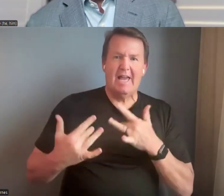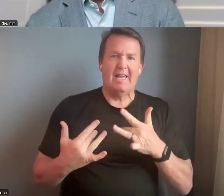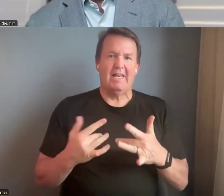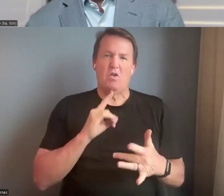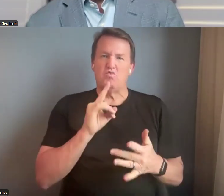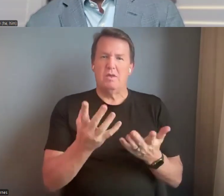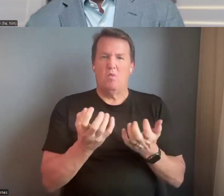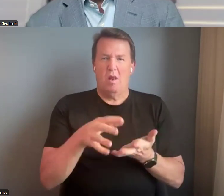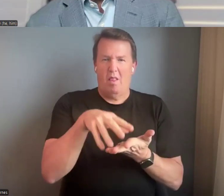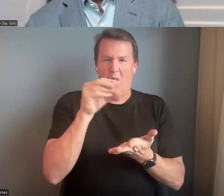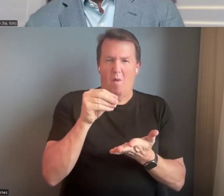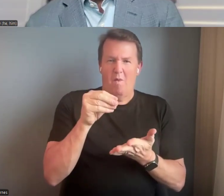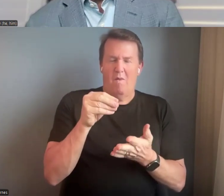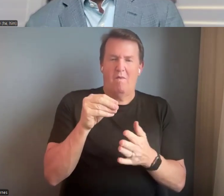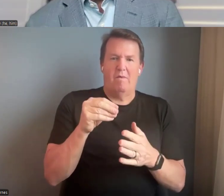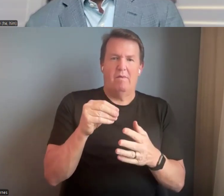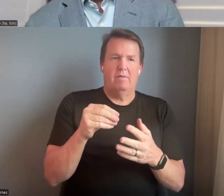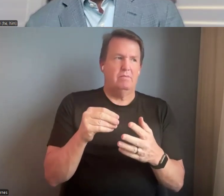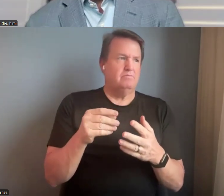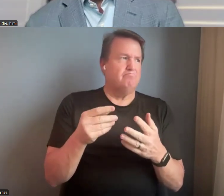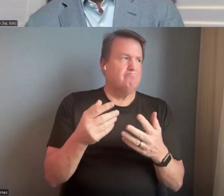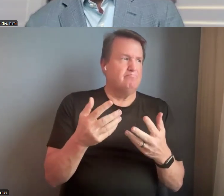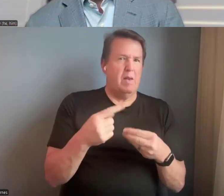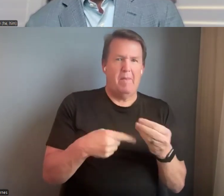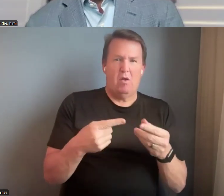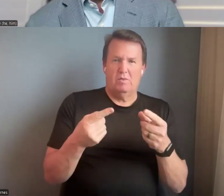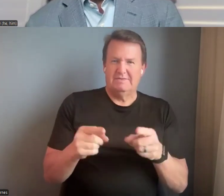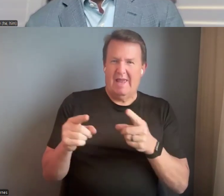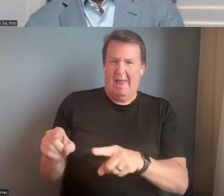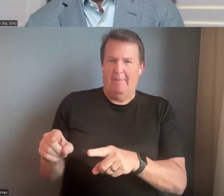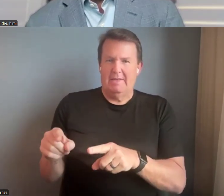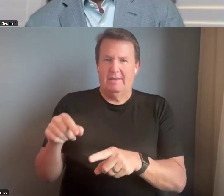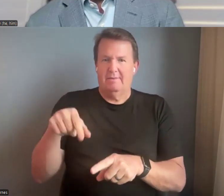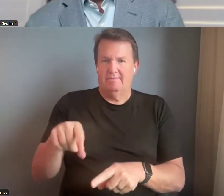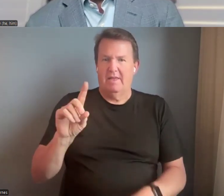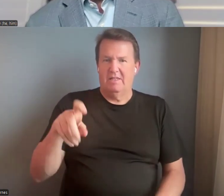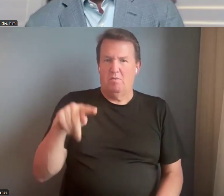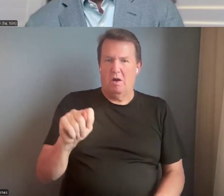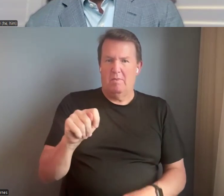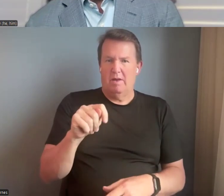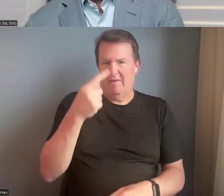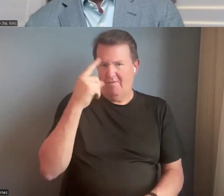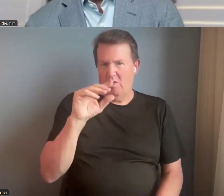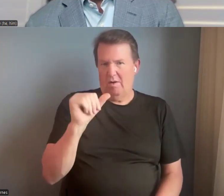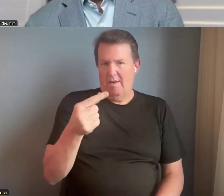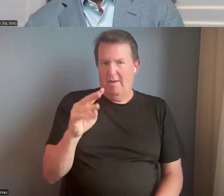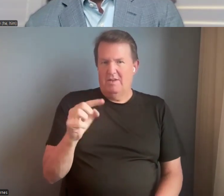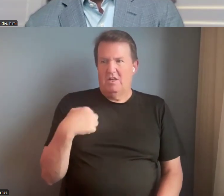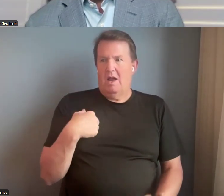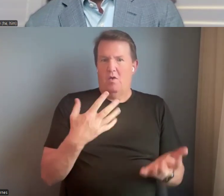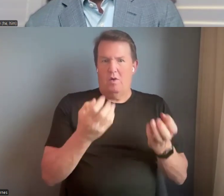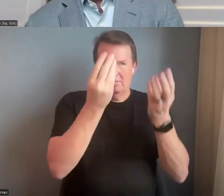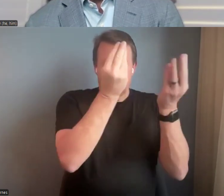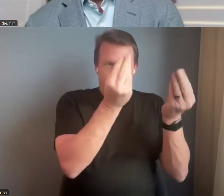learn about what is happening at the Department of Aging and bringing all this great information back to